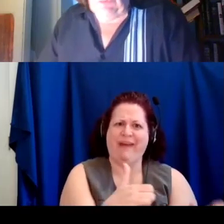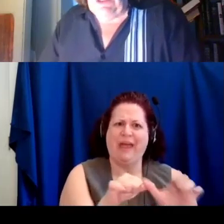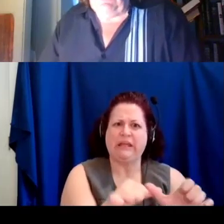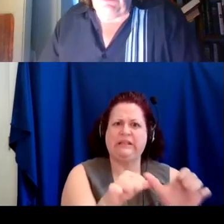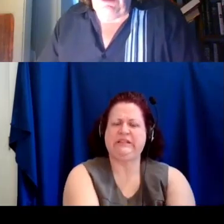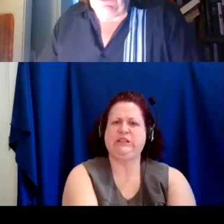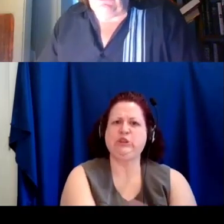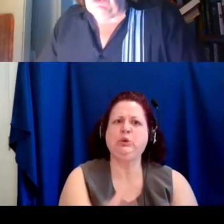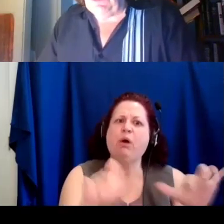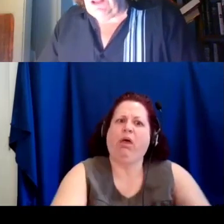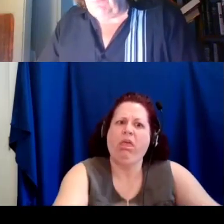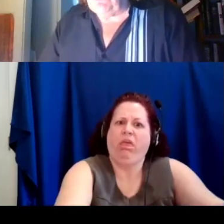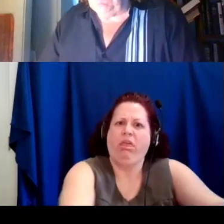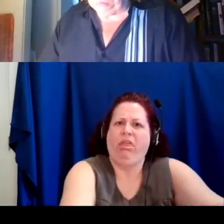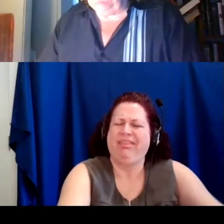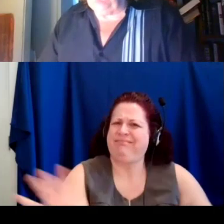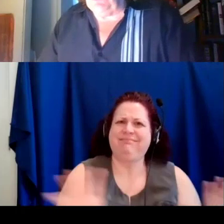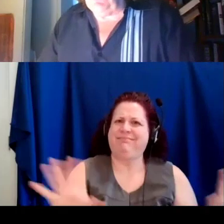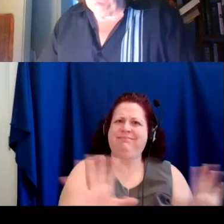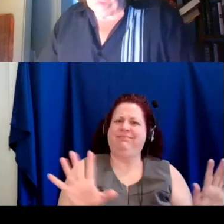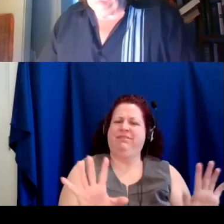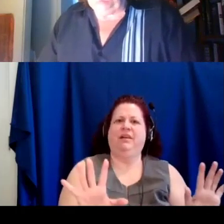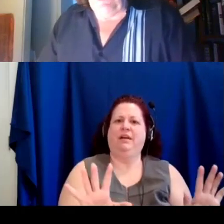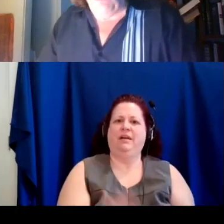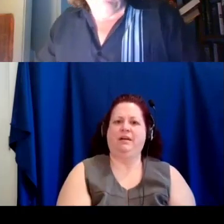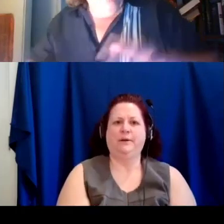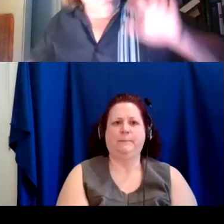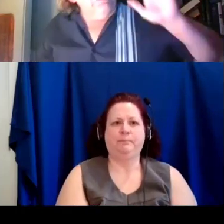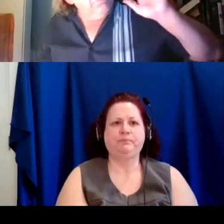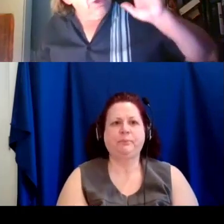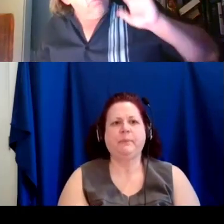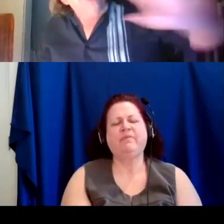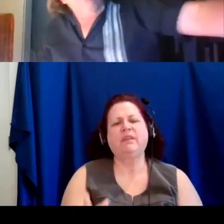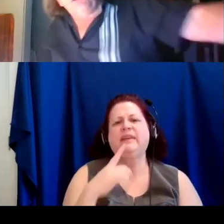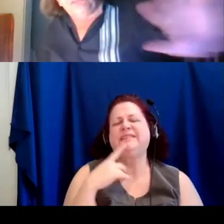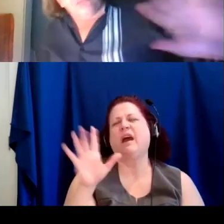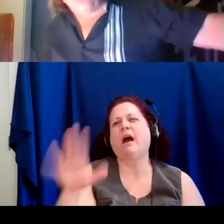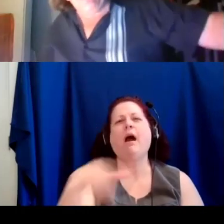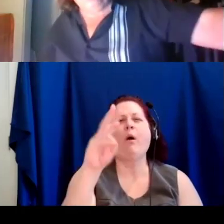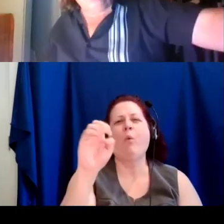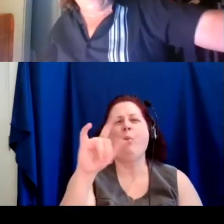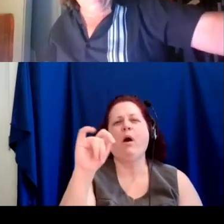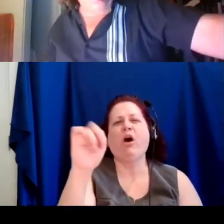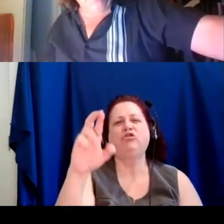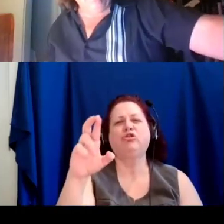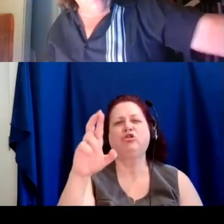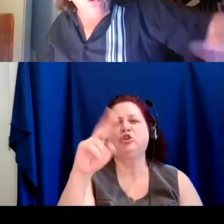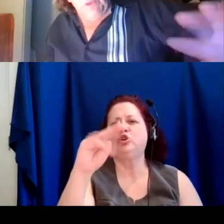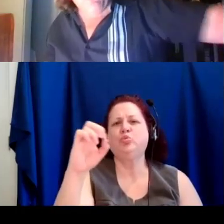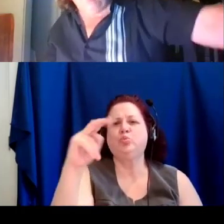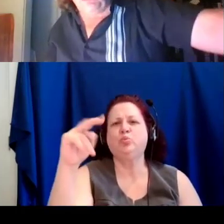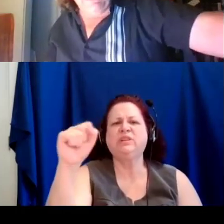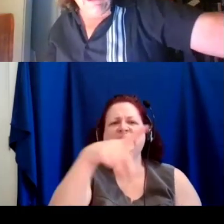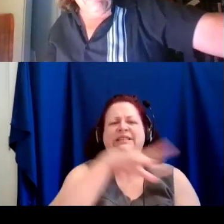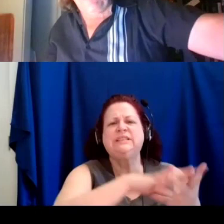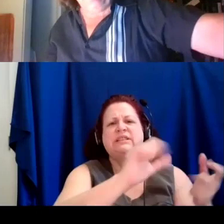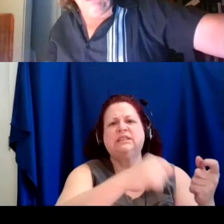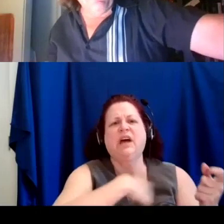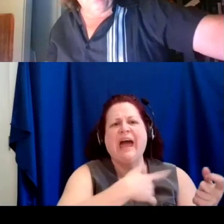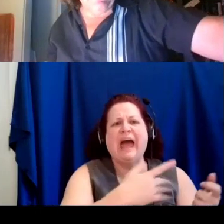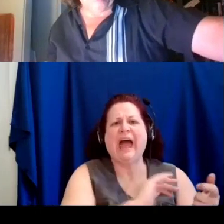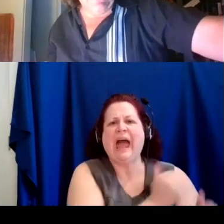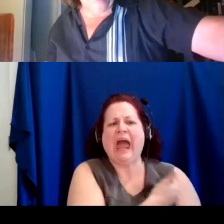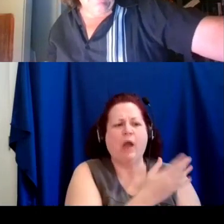It's really come to the place where they say, Walter Nunes he's destroying our numbers. We would have only had